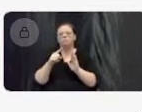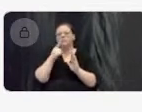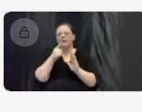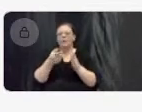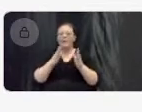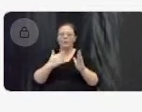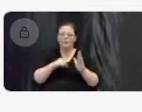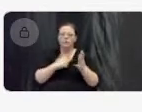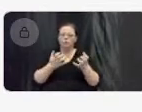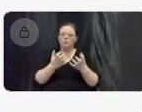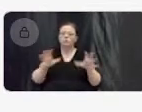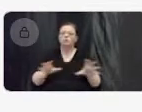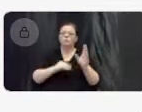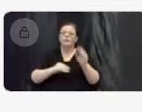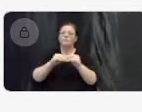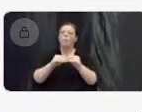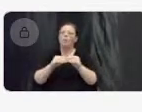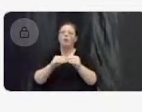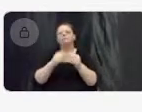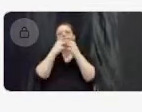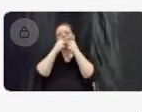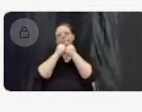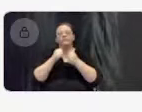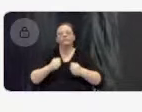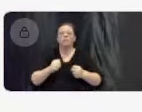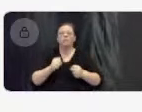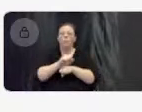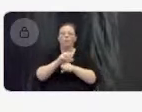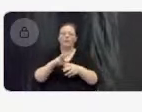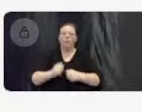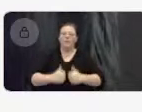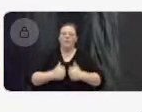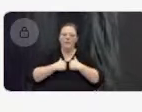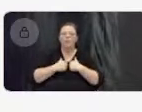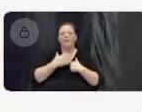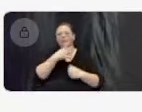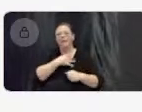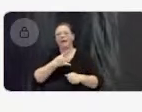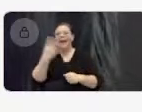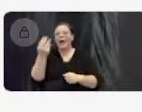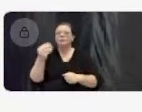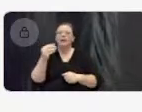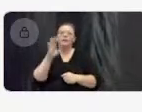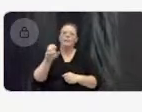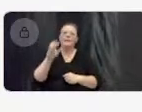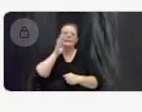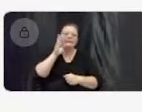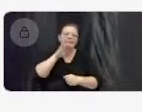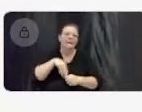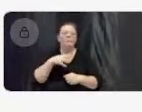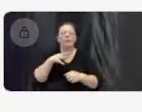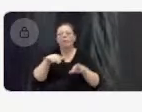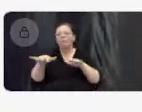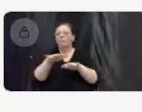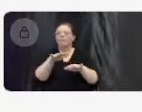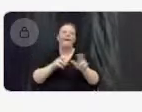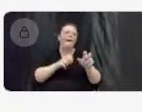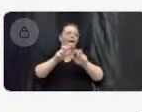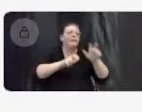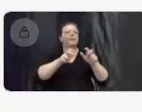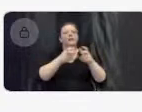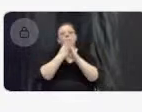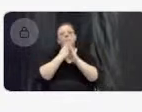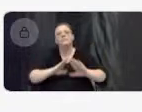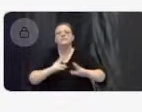do more meaningful work in our lives. We both love being outdoors, gardening, beekeeping, hiking, and creating a peaceful place for our